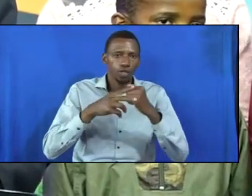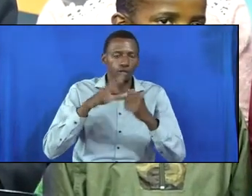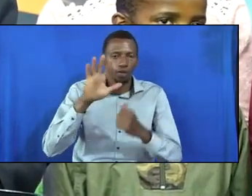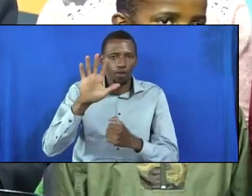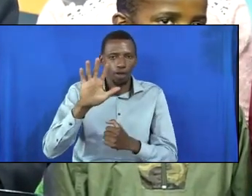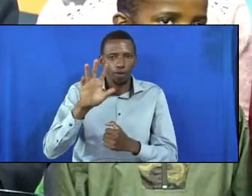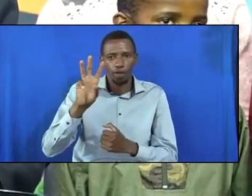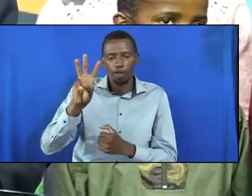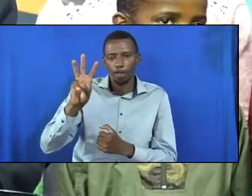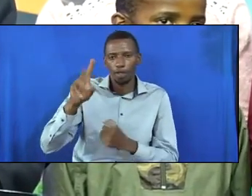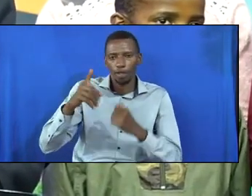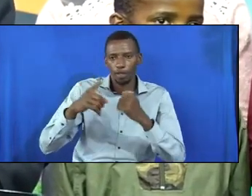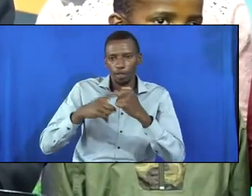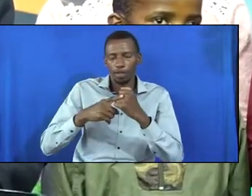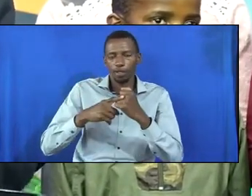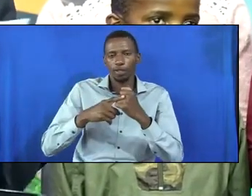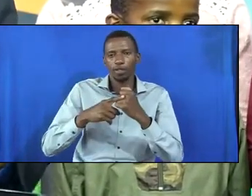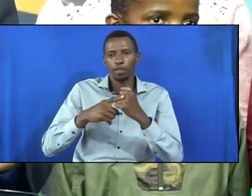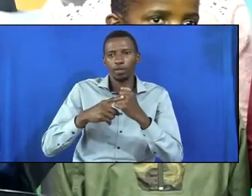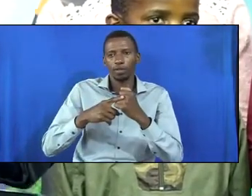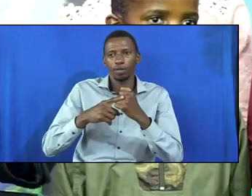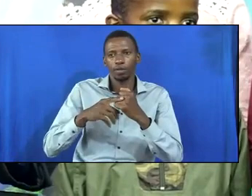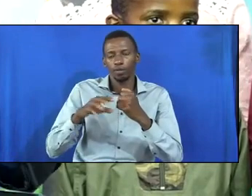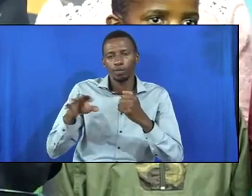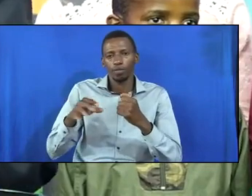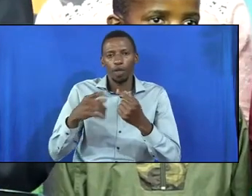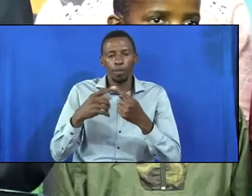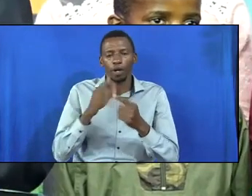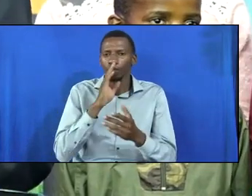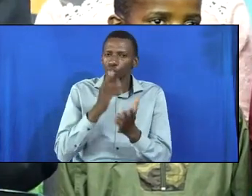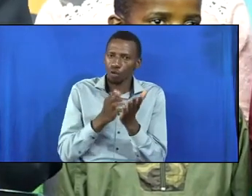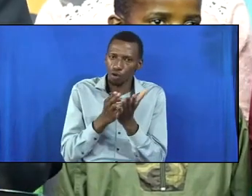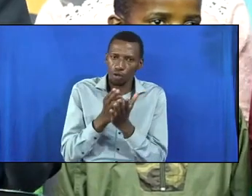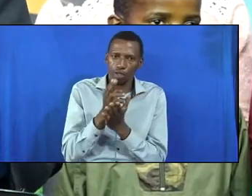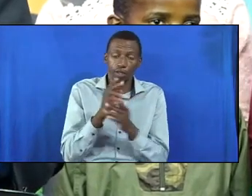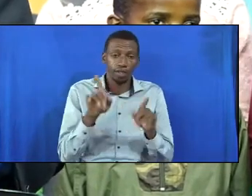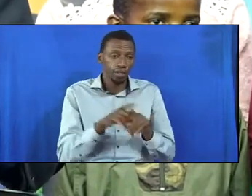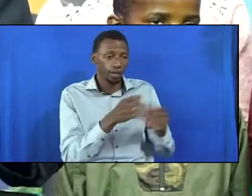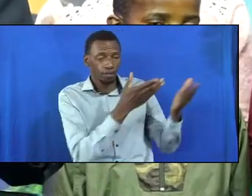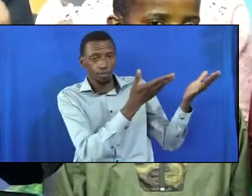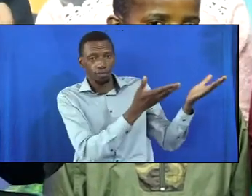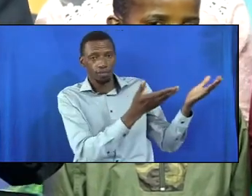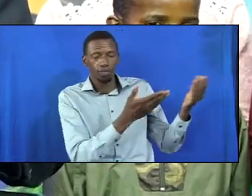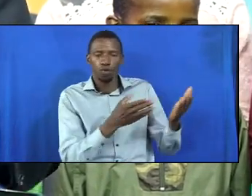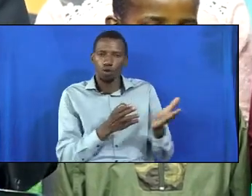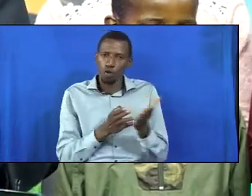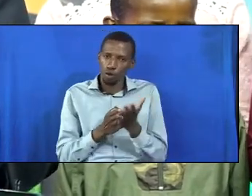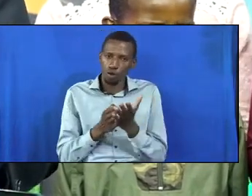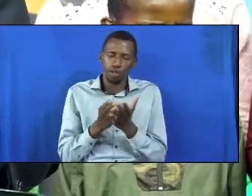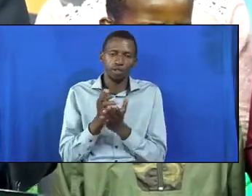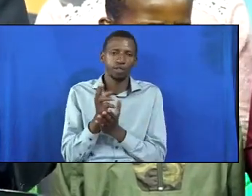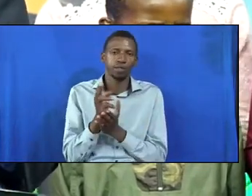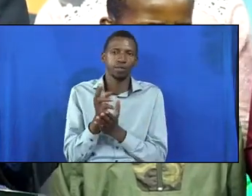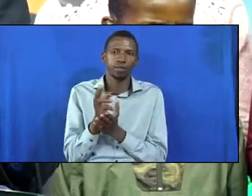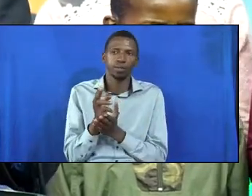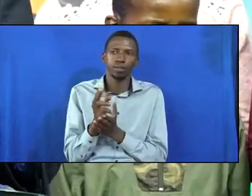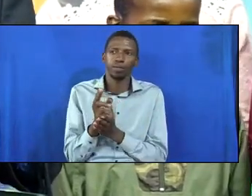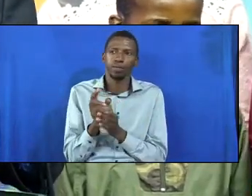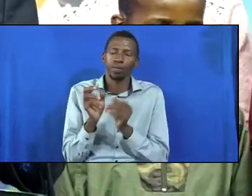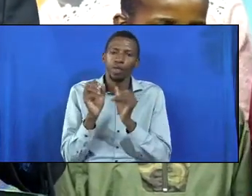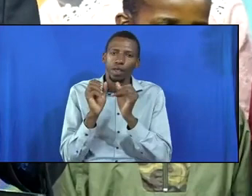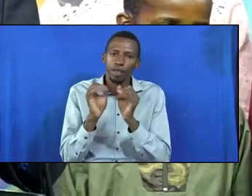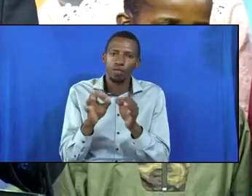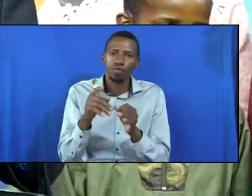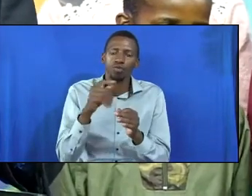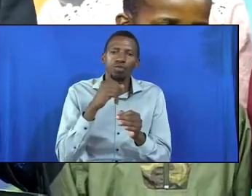0722-475-364. But be honest, if you have not yet, like these ones who are honest, if you have not yet linked somebody, don't just say,